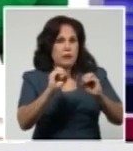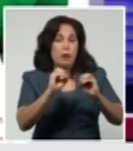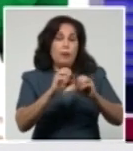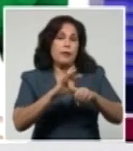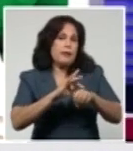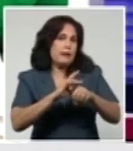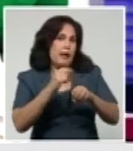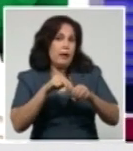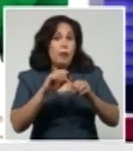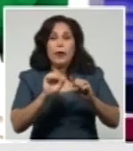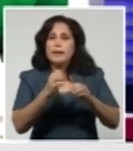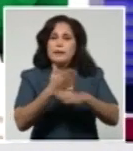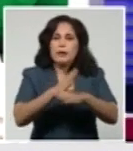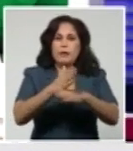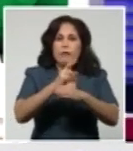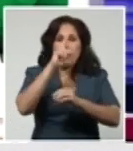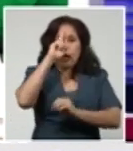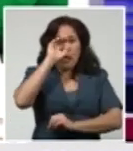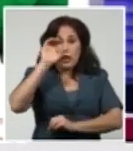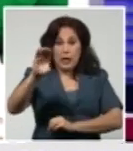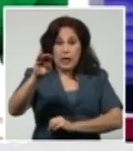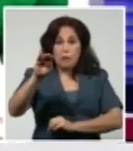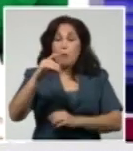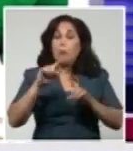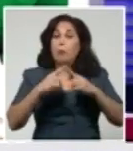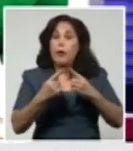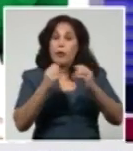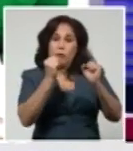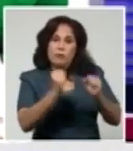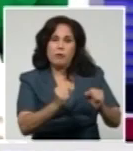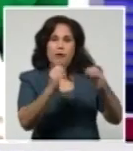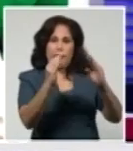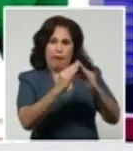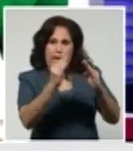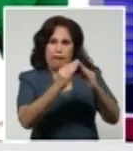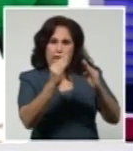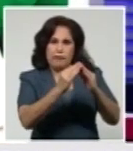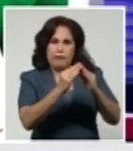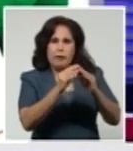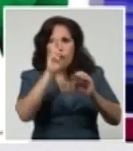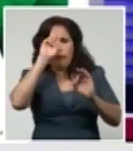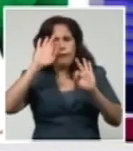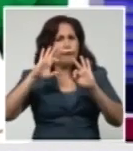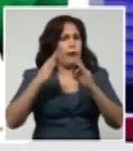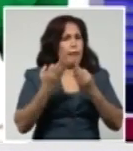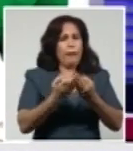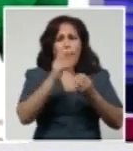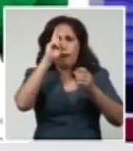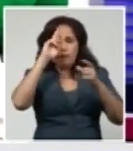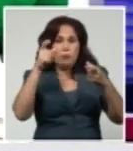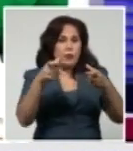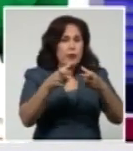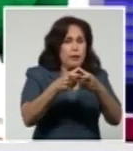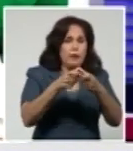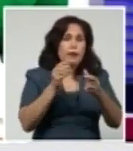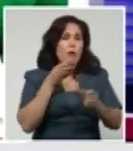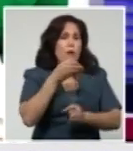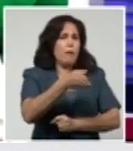to 466. Of the 56 cases diagnosed